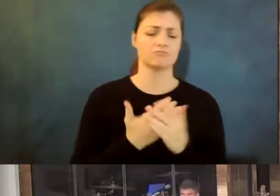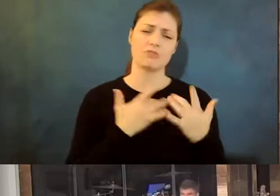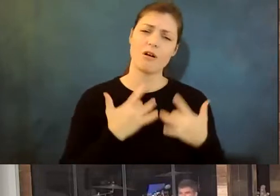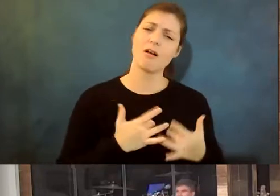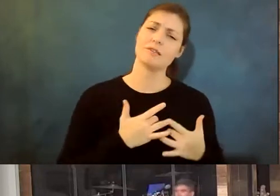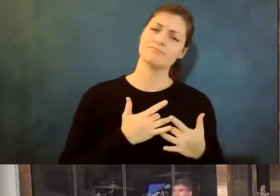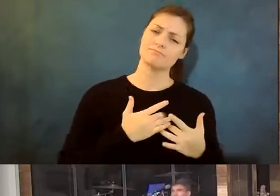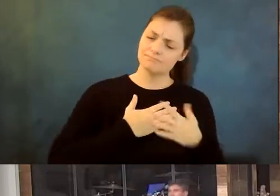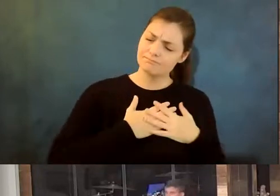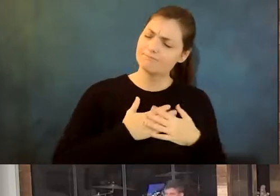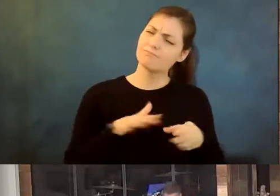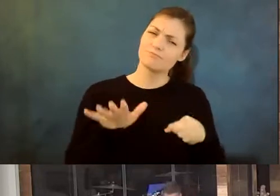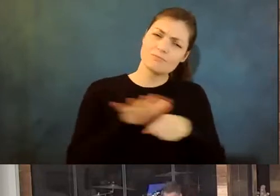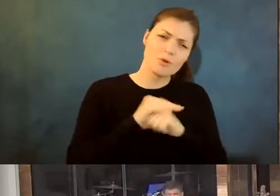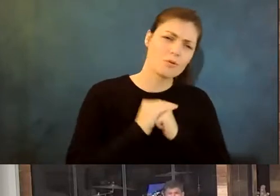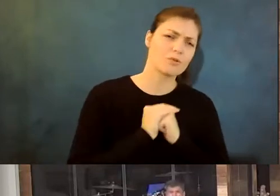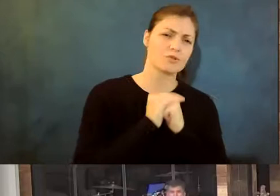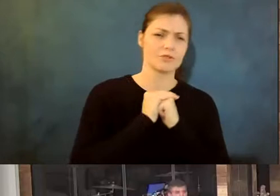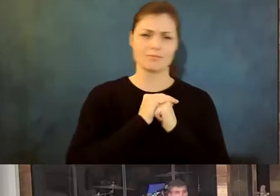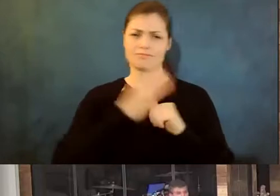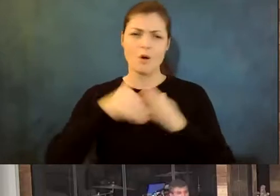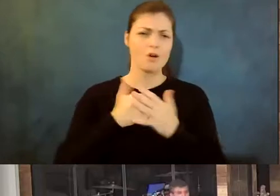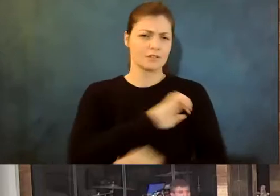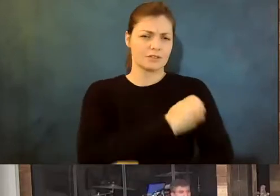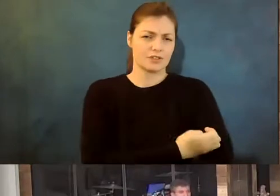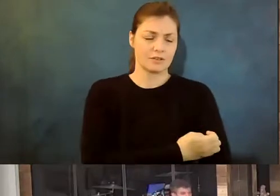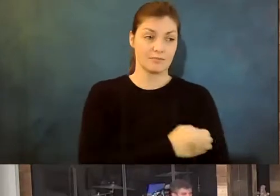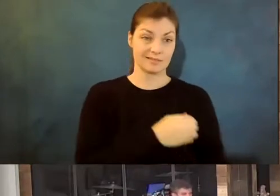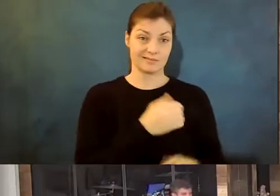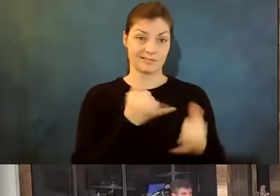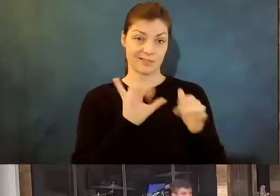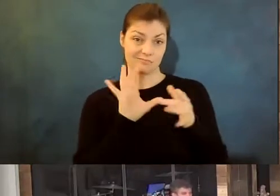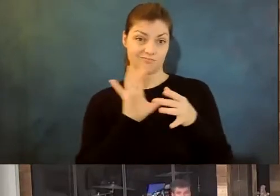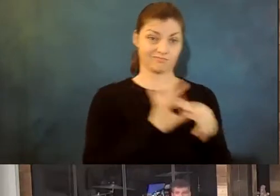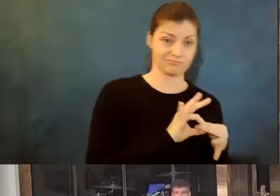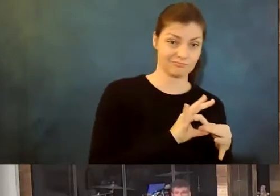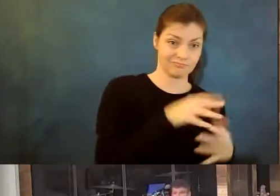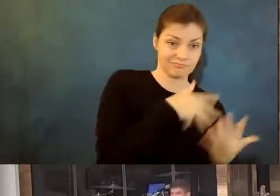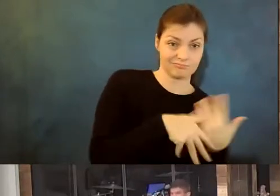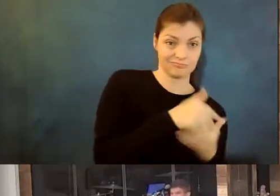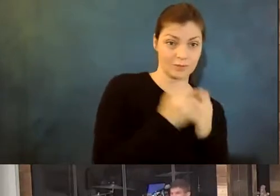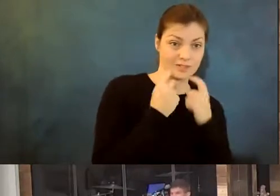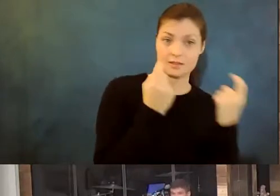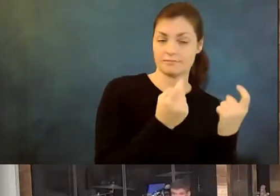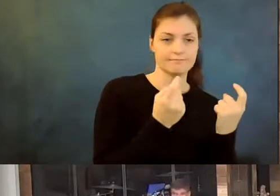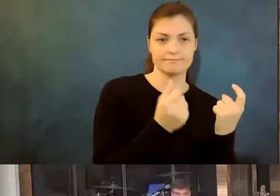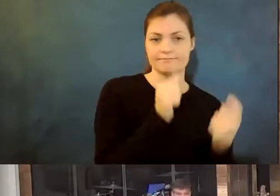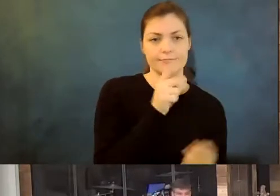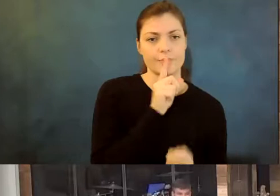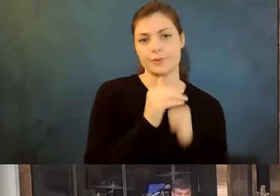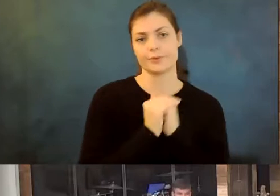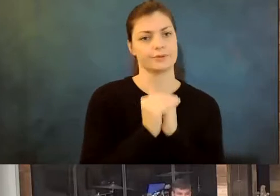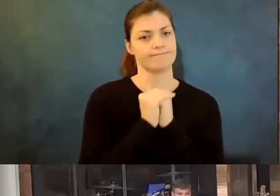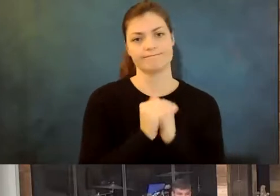heart, you would say, and all of your gusto, and you're not separating yourself from sin, it's not genuine worship.